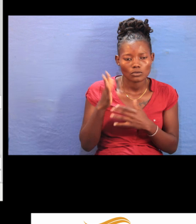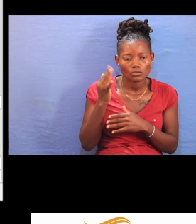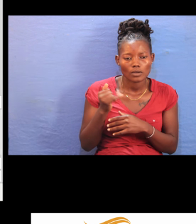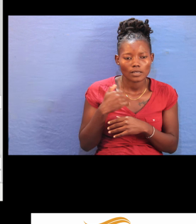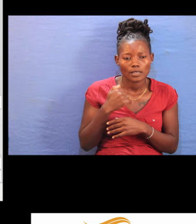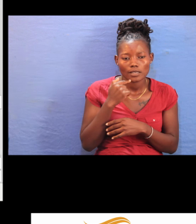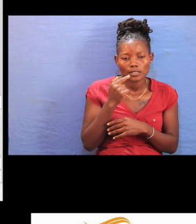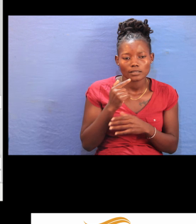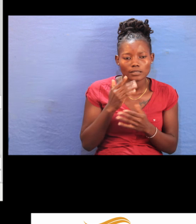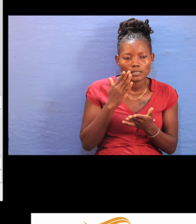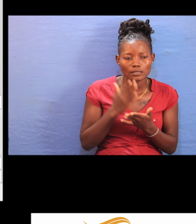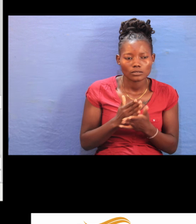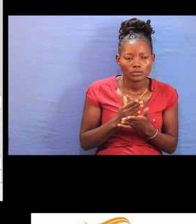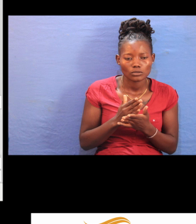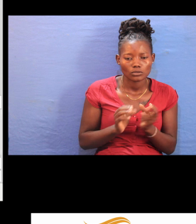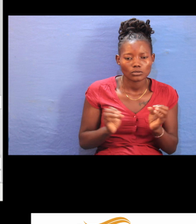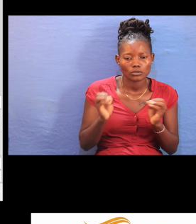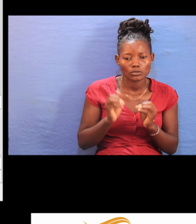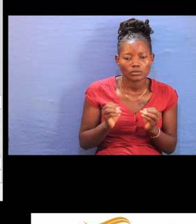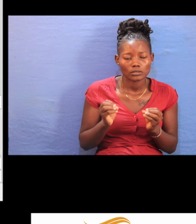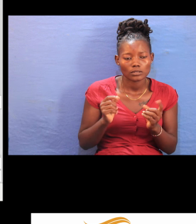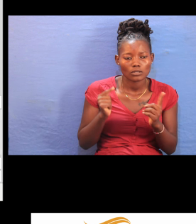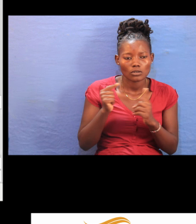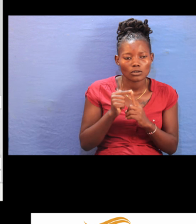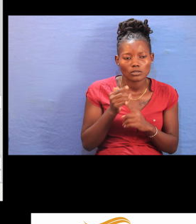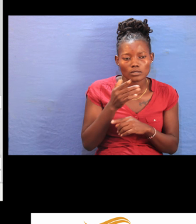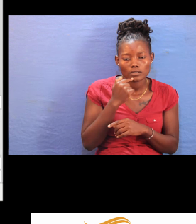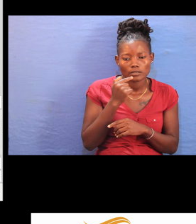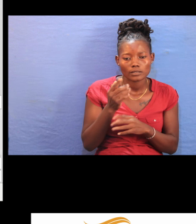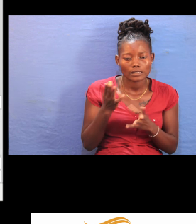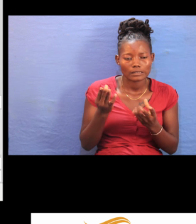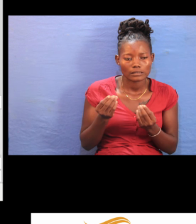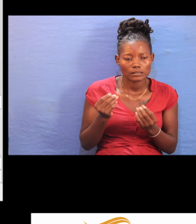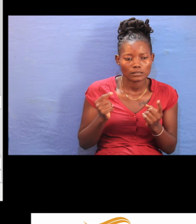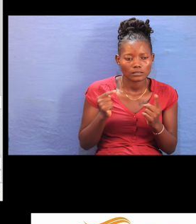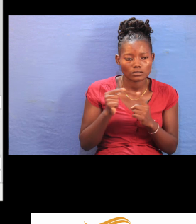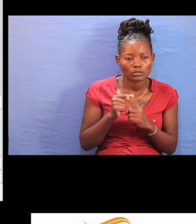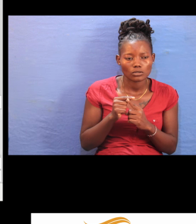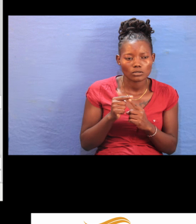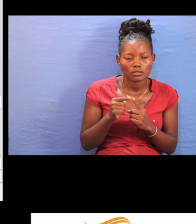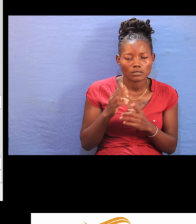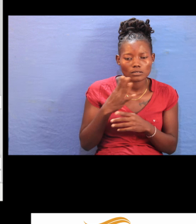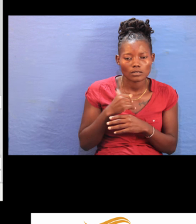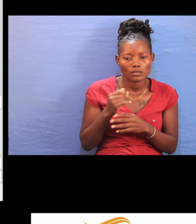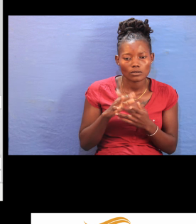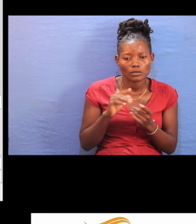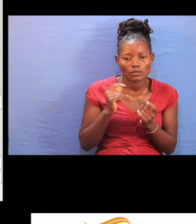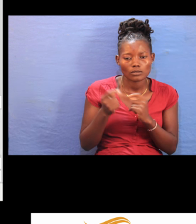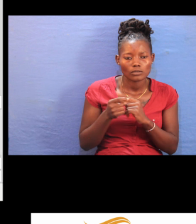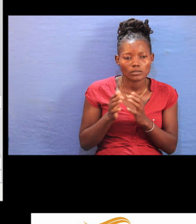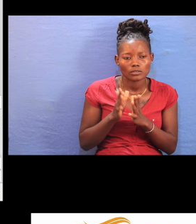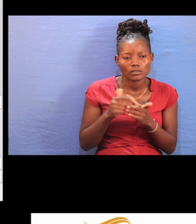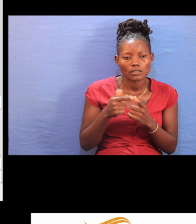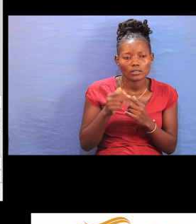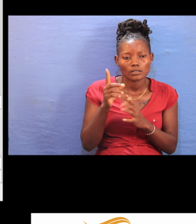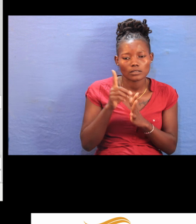unrealistic goals. You don't want to set easy goals. You don't want to say, like, oh, I'm going to improve my time by 1 kilogram, or I'm going to reduce my time